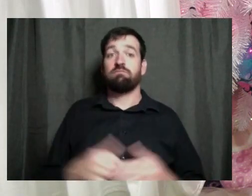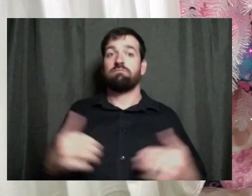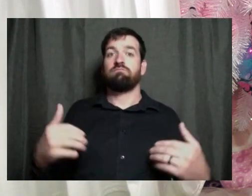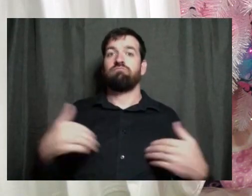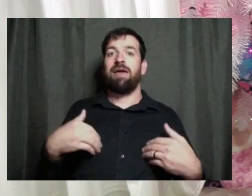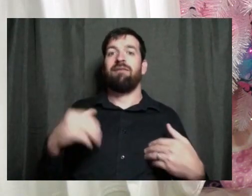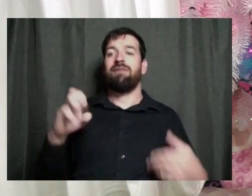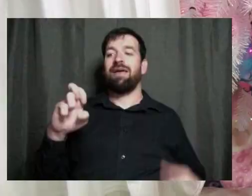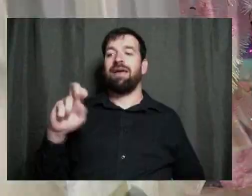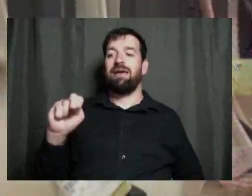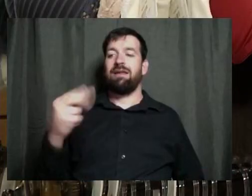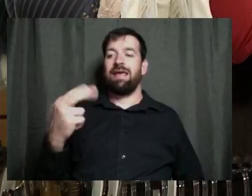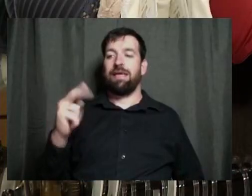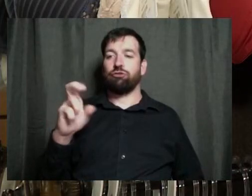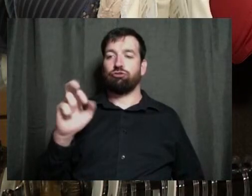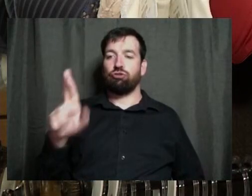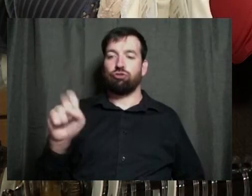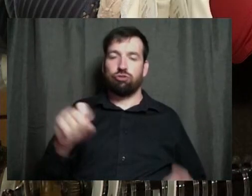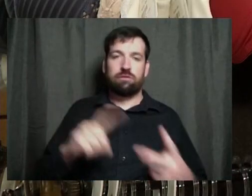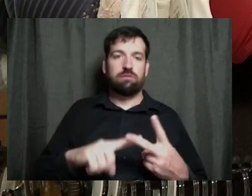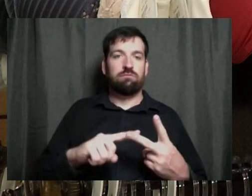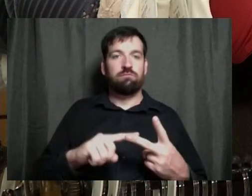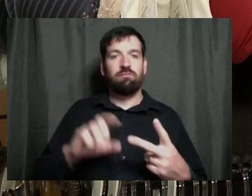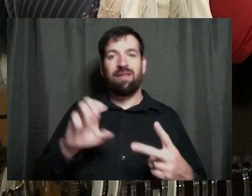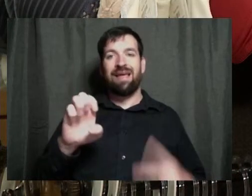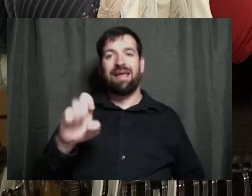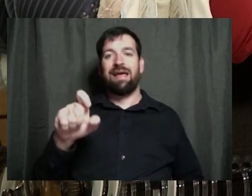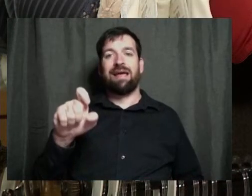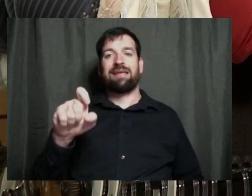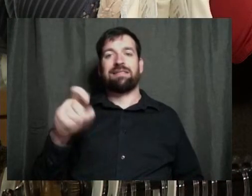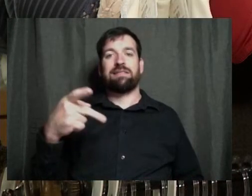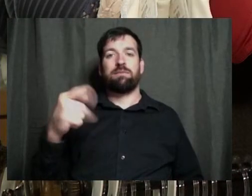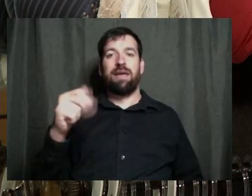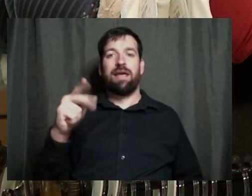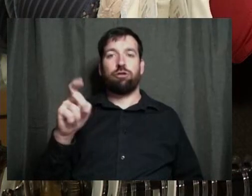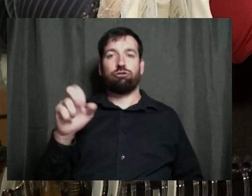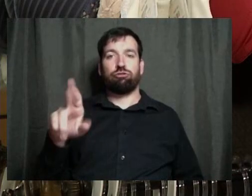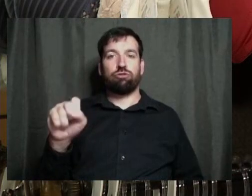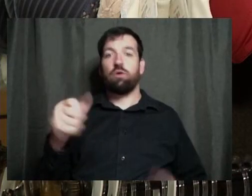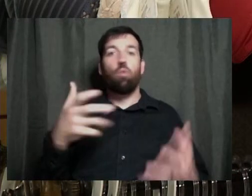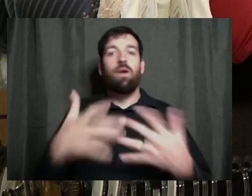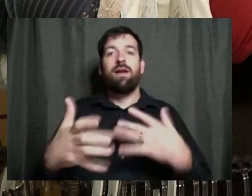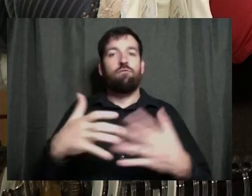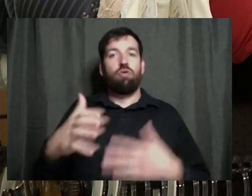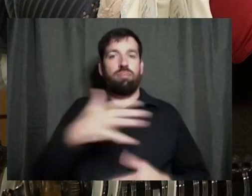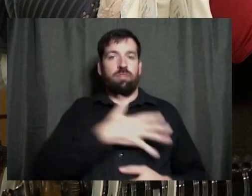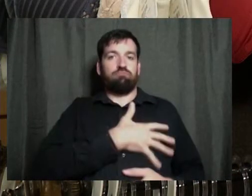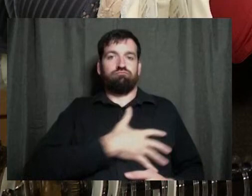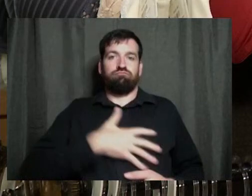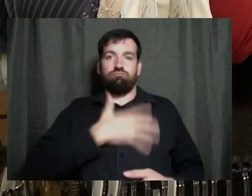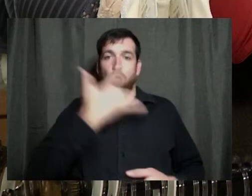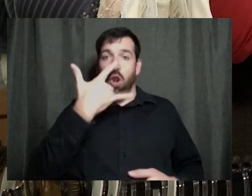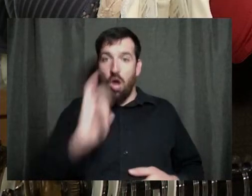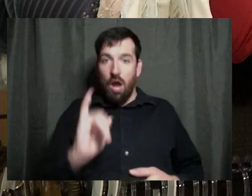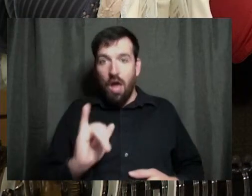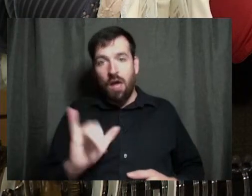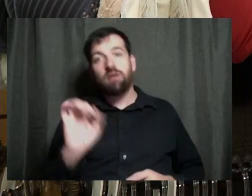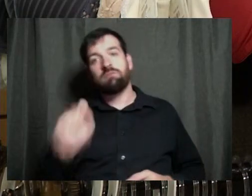have expanders, we have whatever the chest wall and that patient needs, we can do that for them.